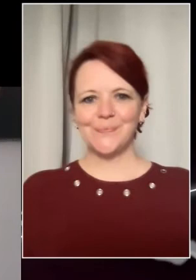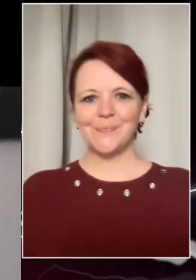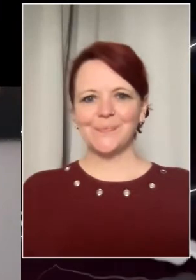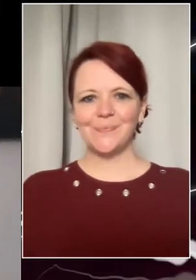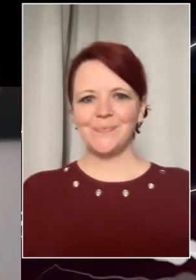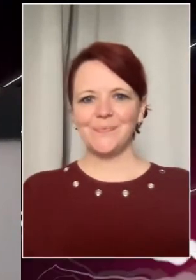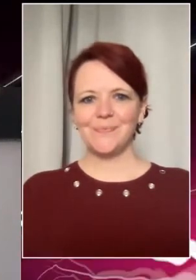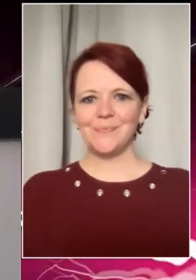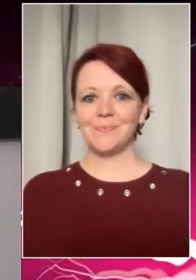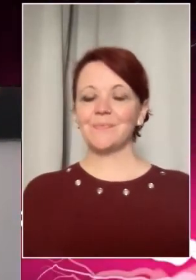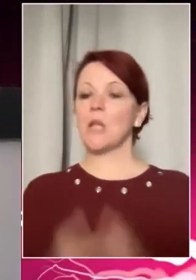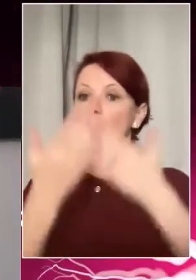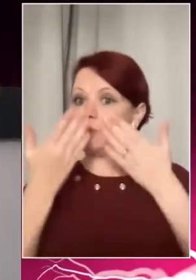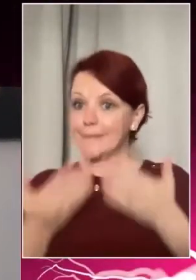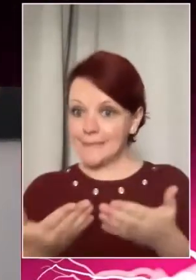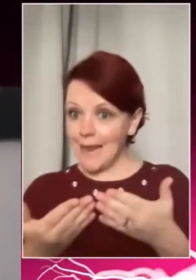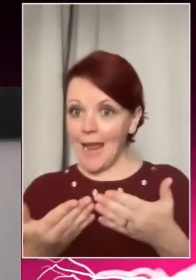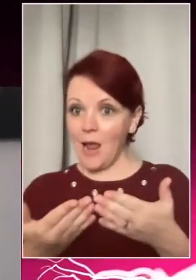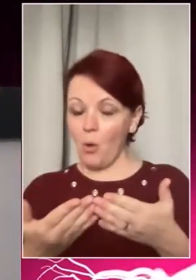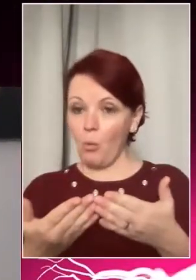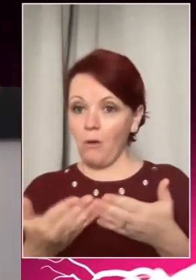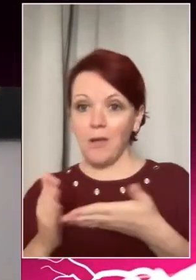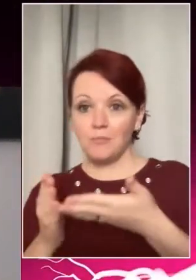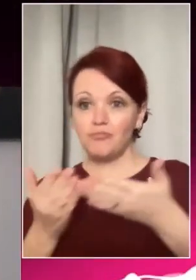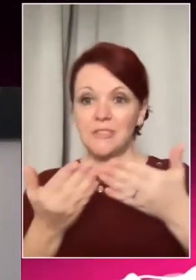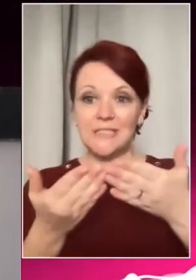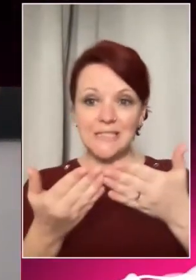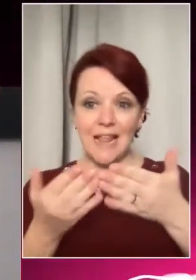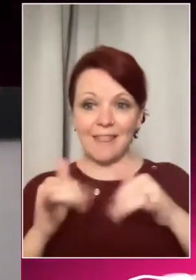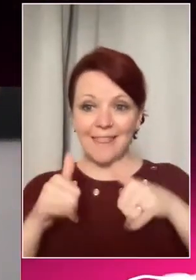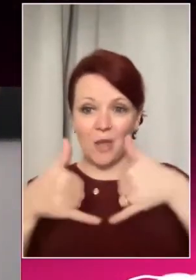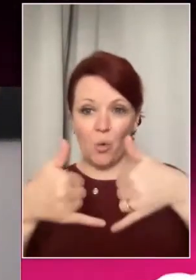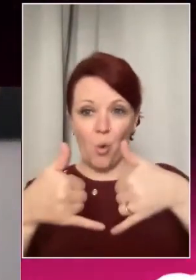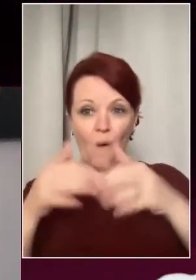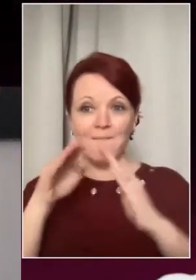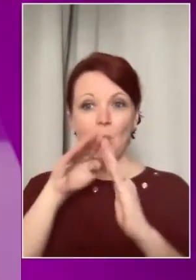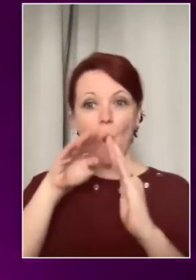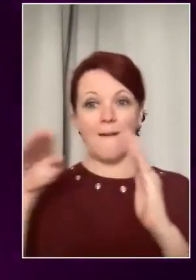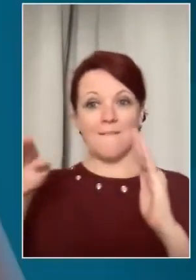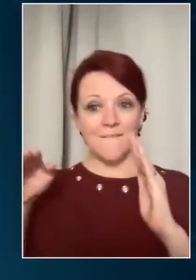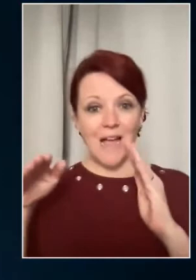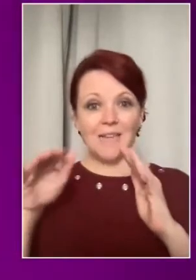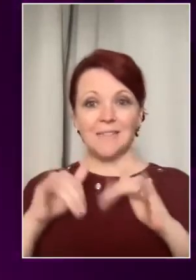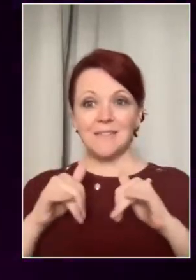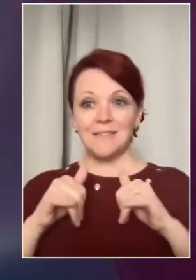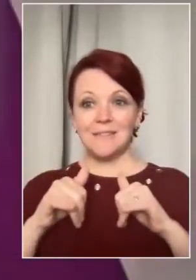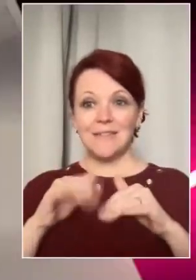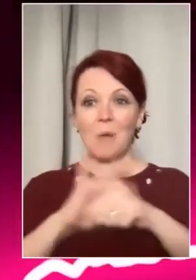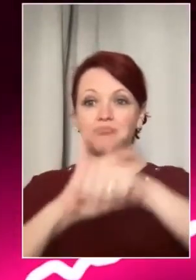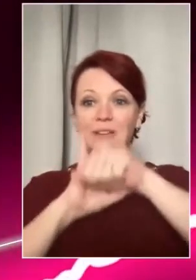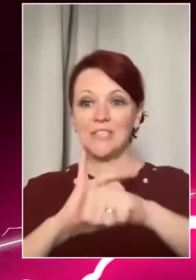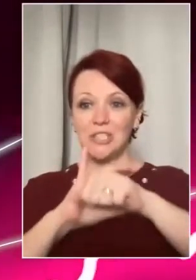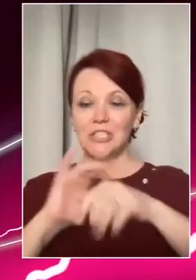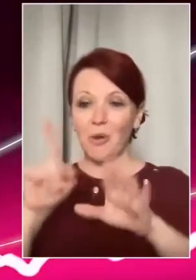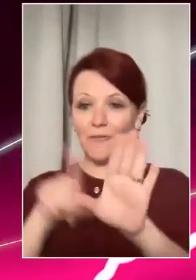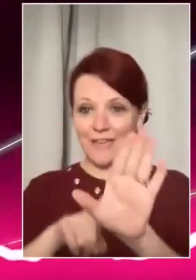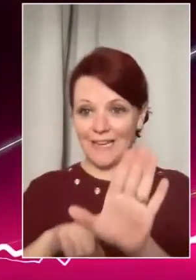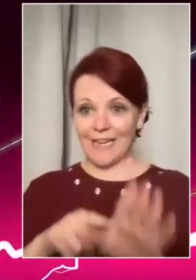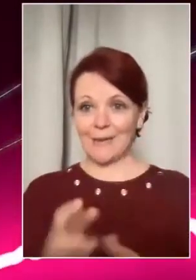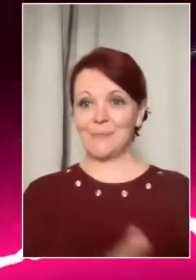We will now present the award for Advanced Apprentice of the Year.